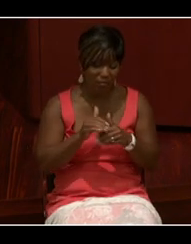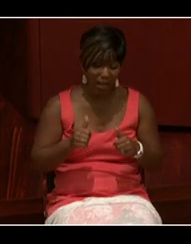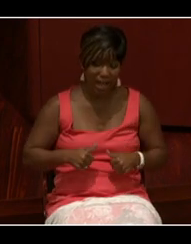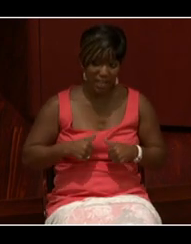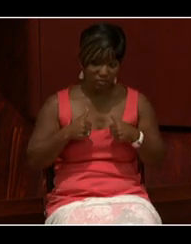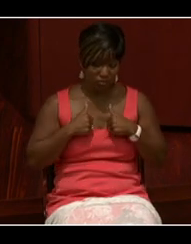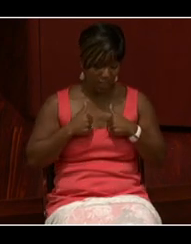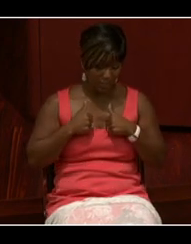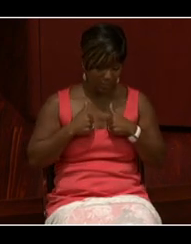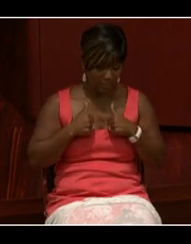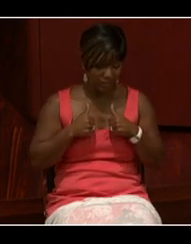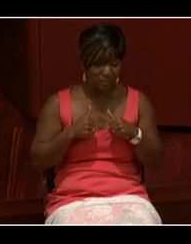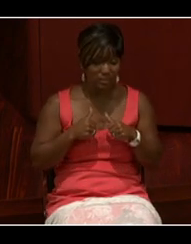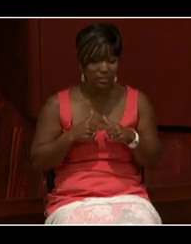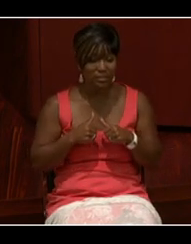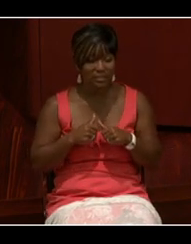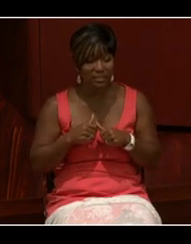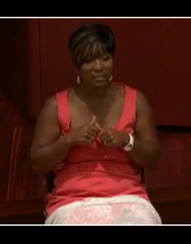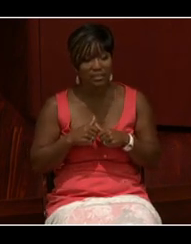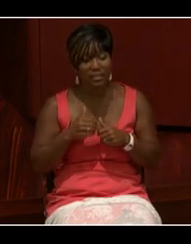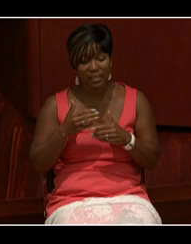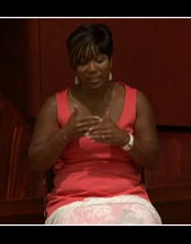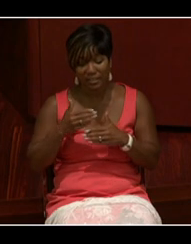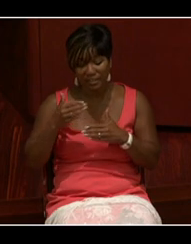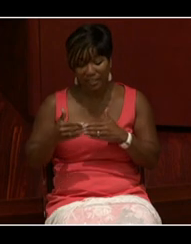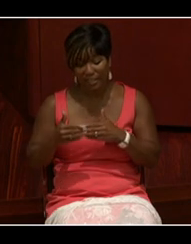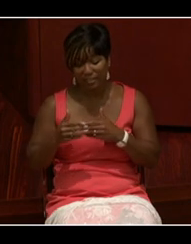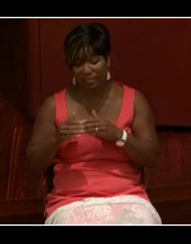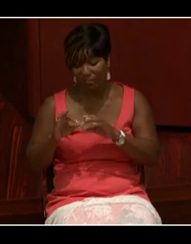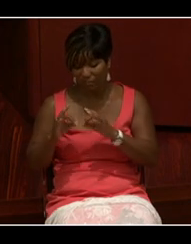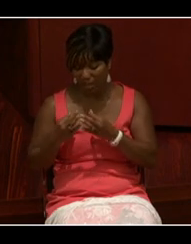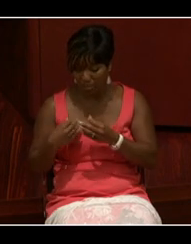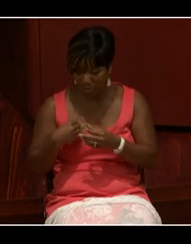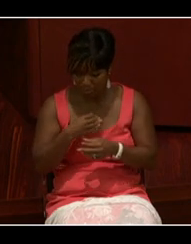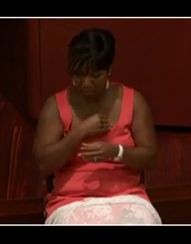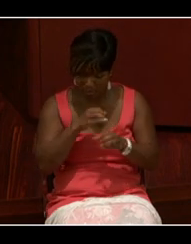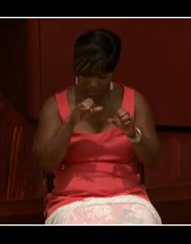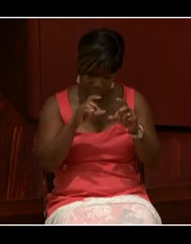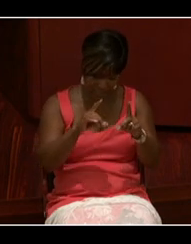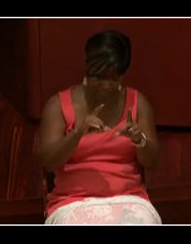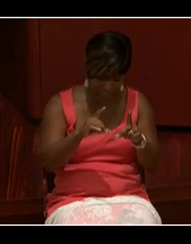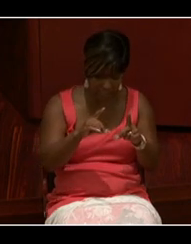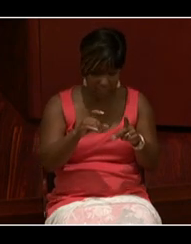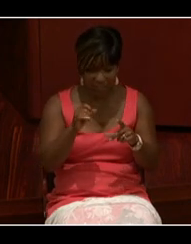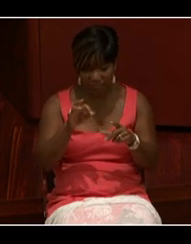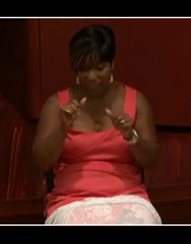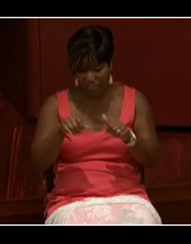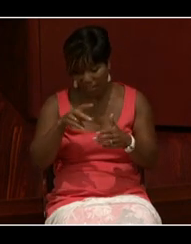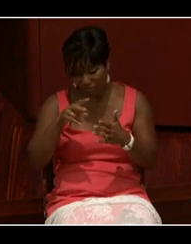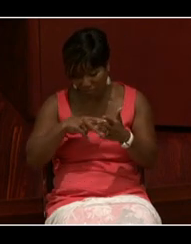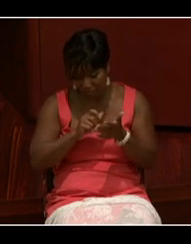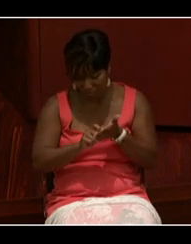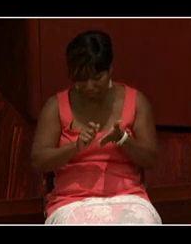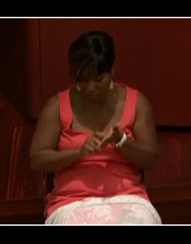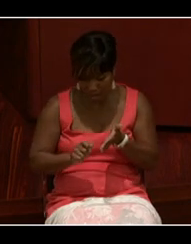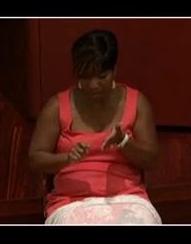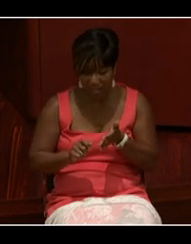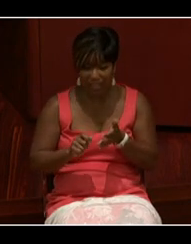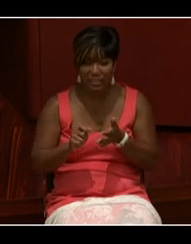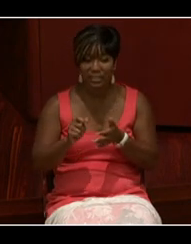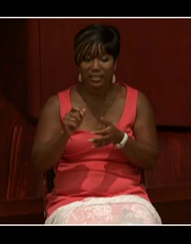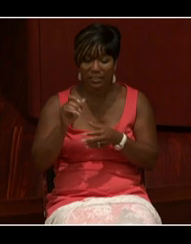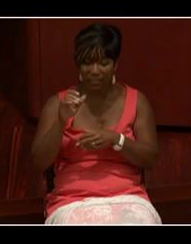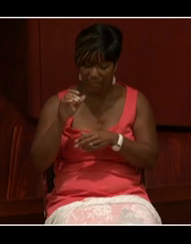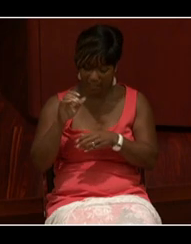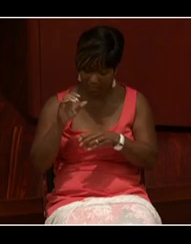inmate themselves, next of kin notification, education, literacy, religion, tobacco use or alcohol use, or